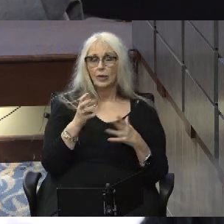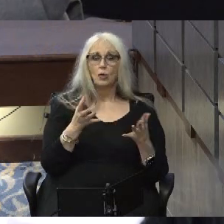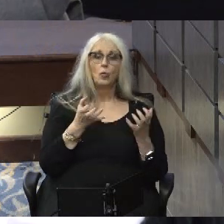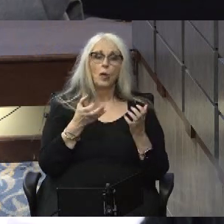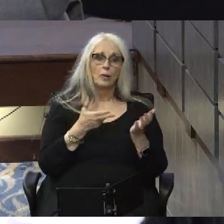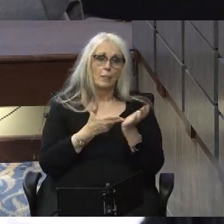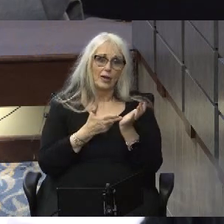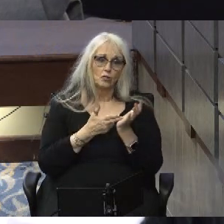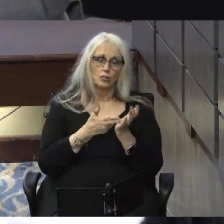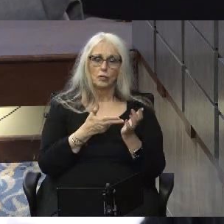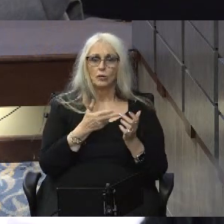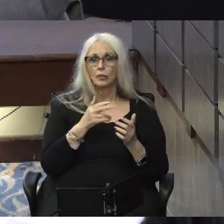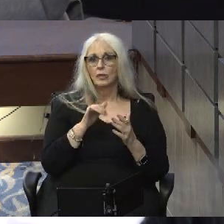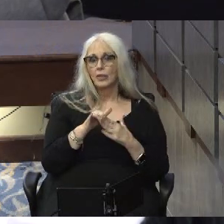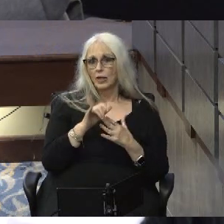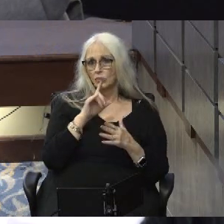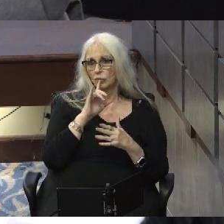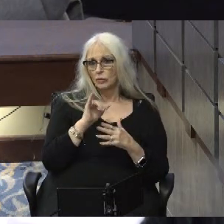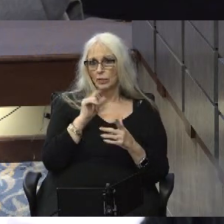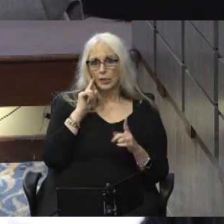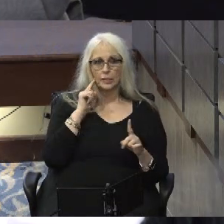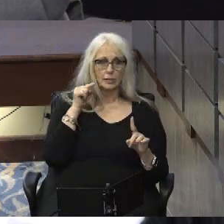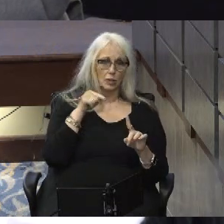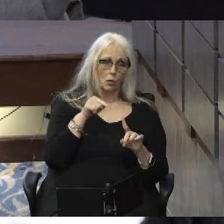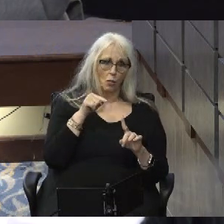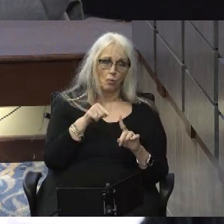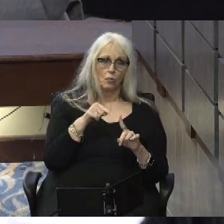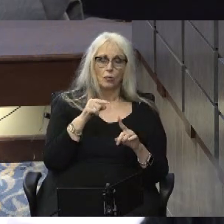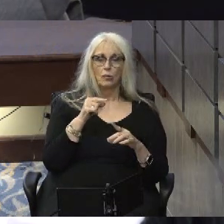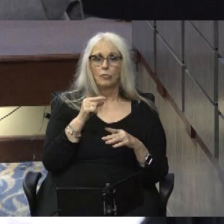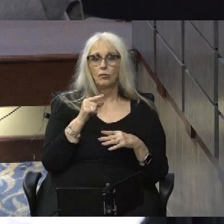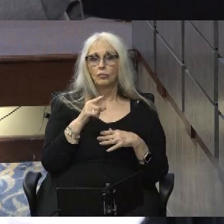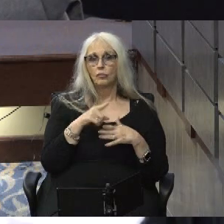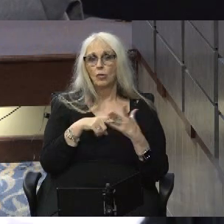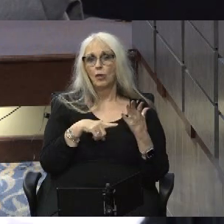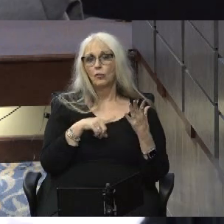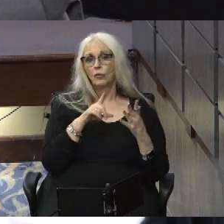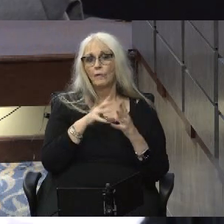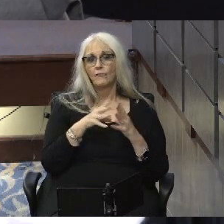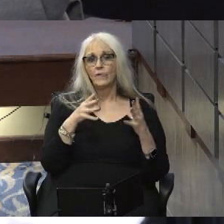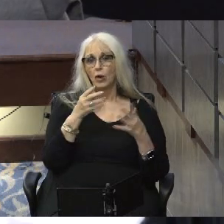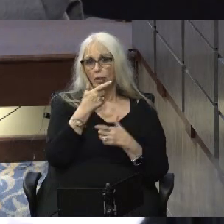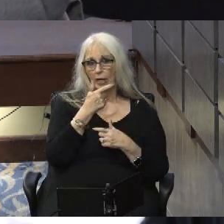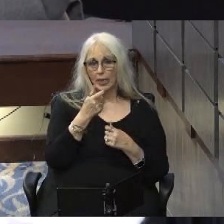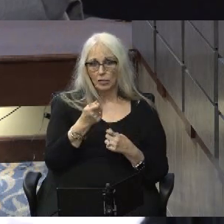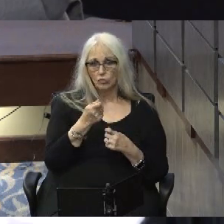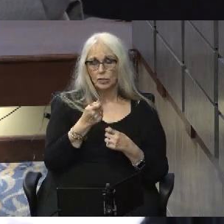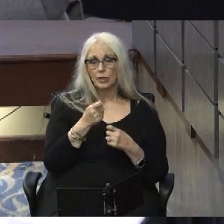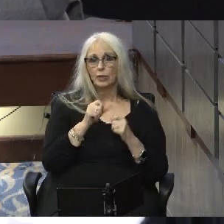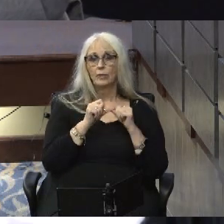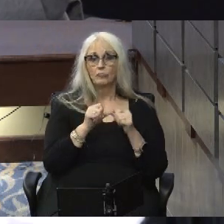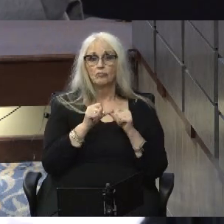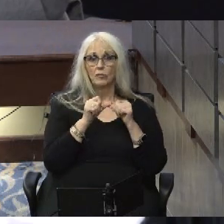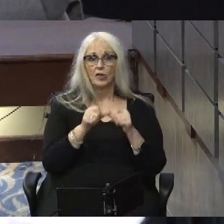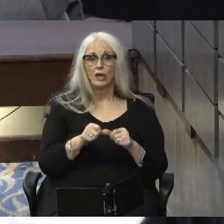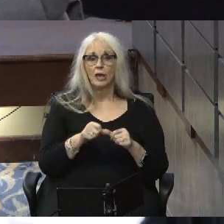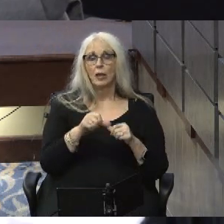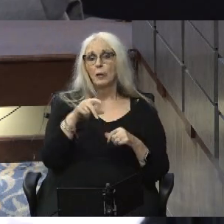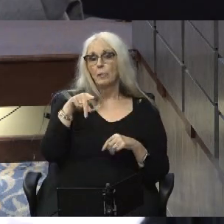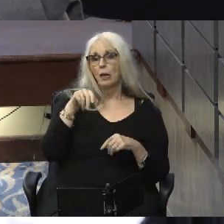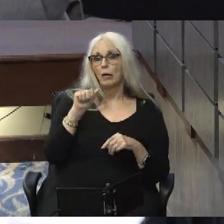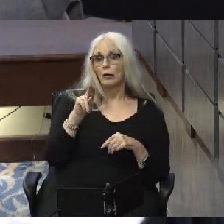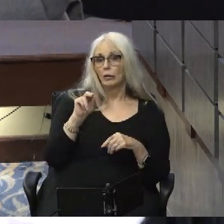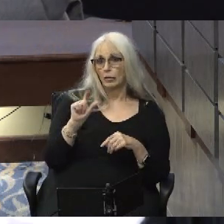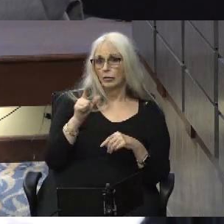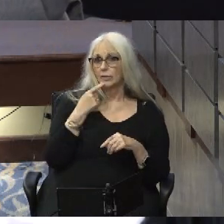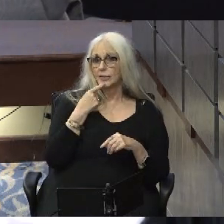you that is definitely the goal. That is something that we're very interested in furthering, but as Paul mentioned, we're